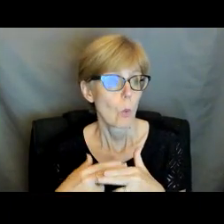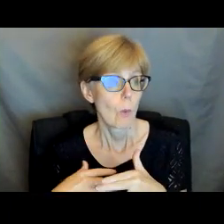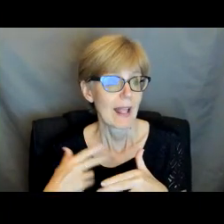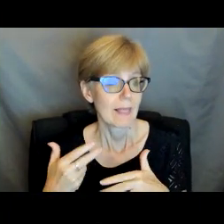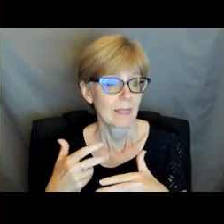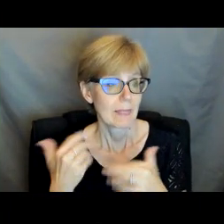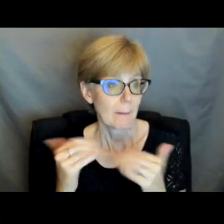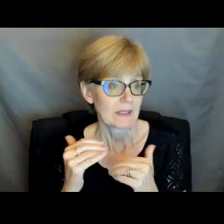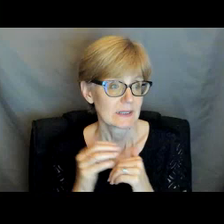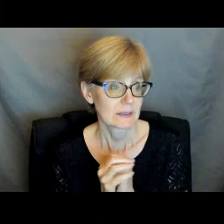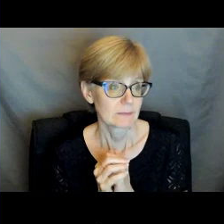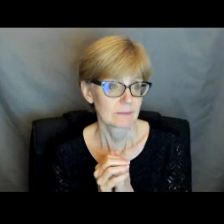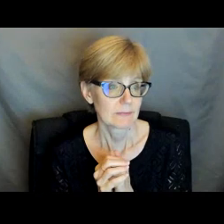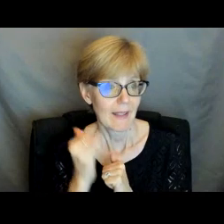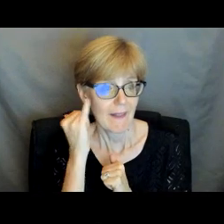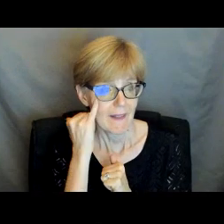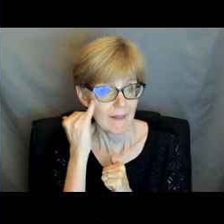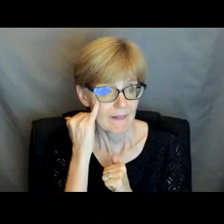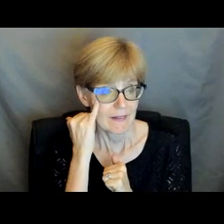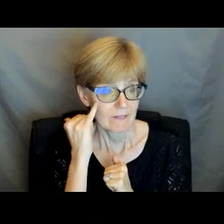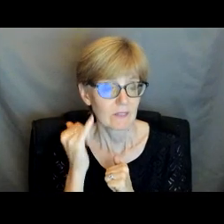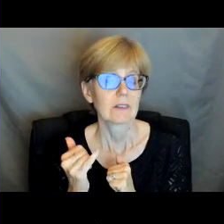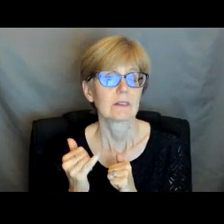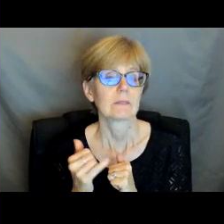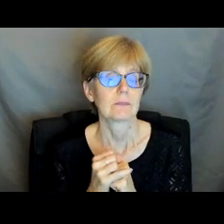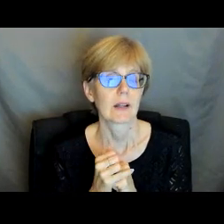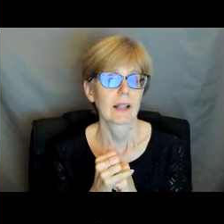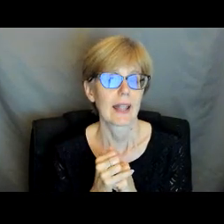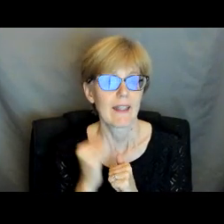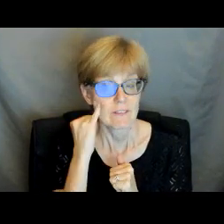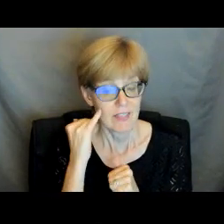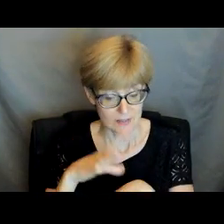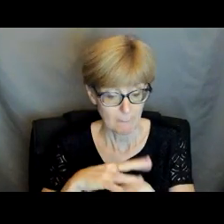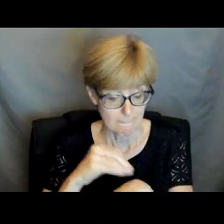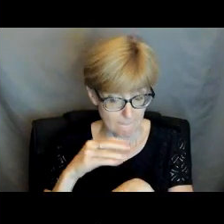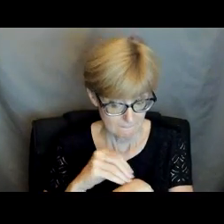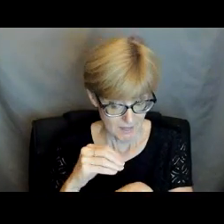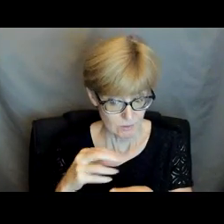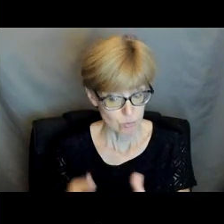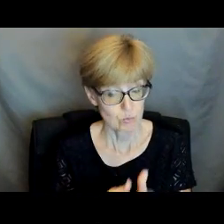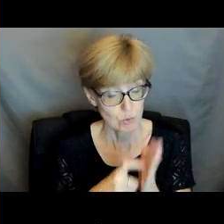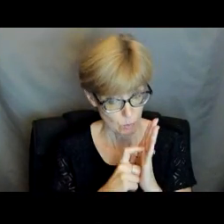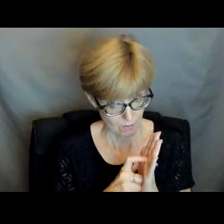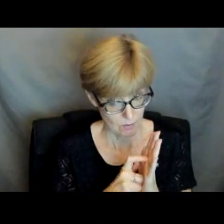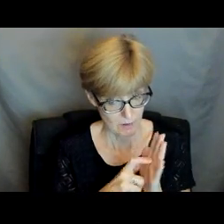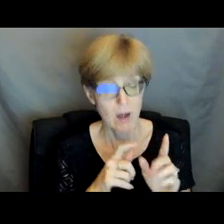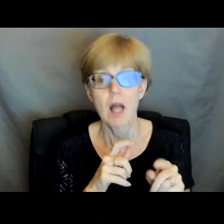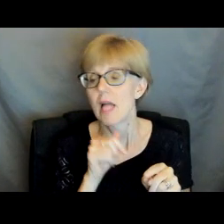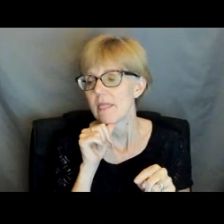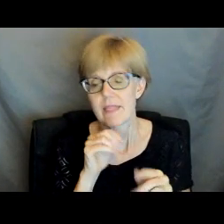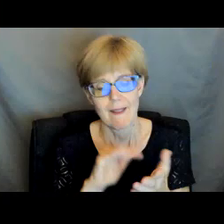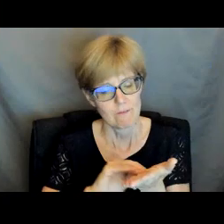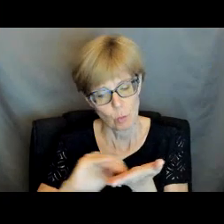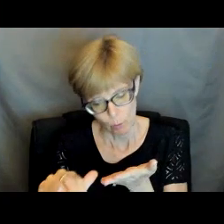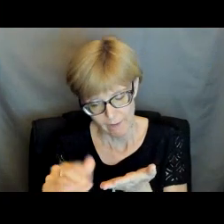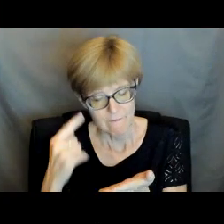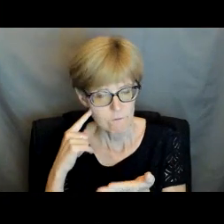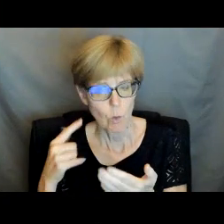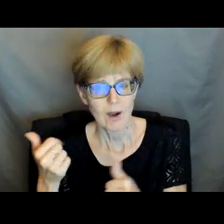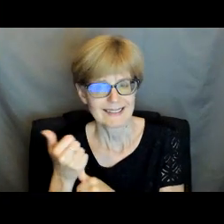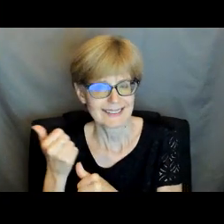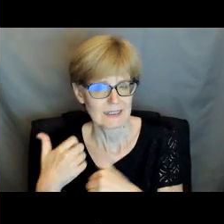these restrictions for pets, they must be waived for assistance animals. A housing provider should be cautious